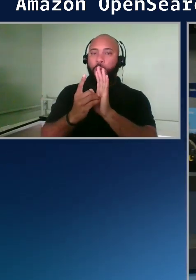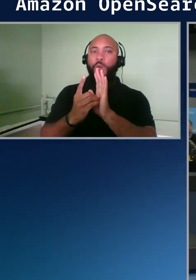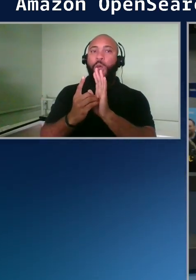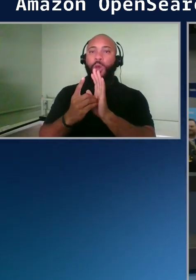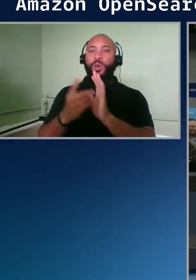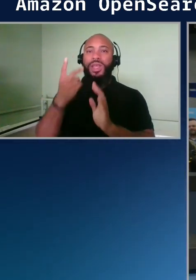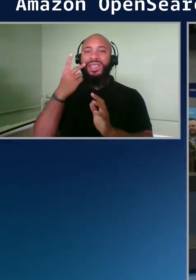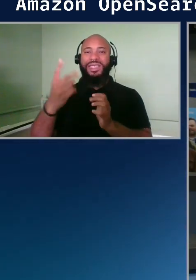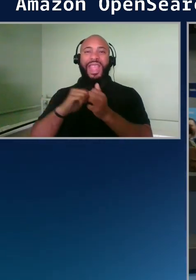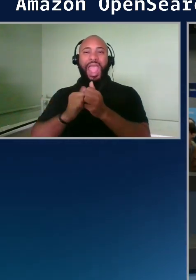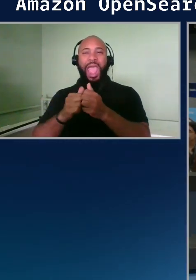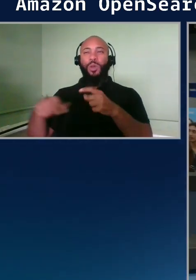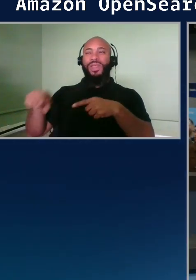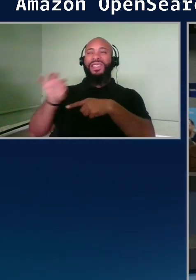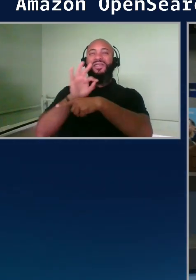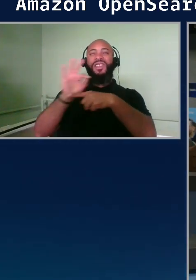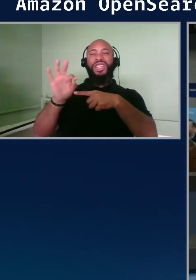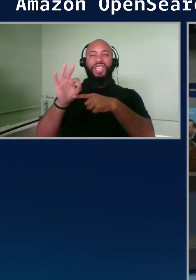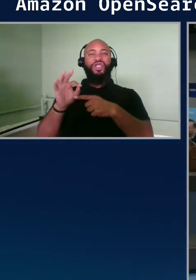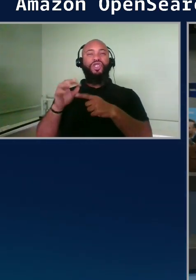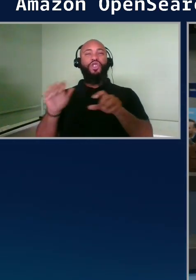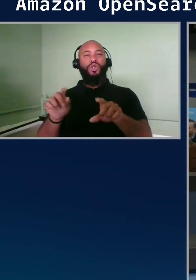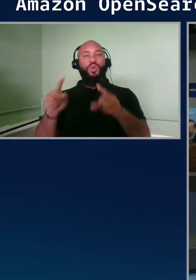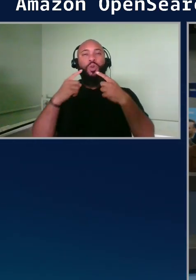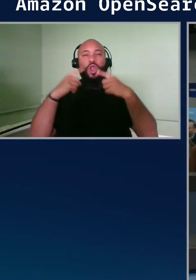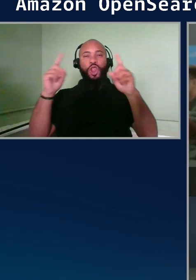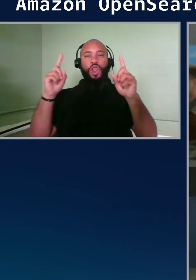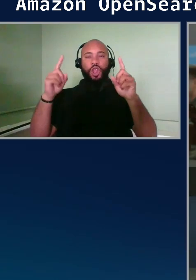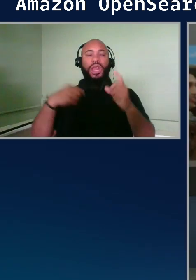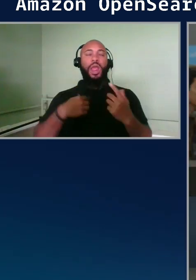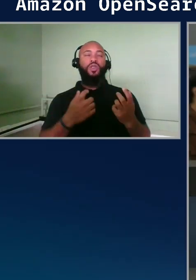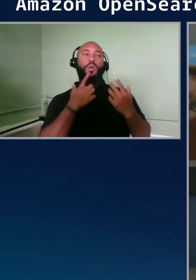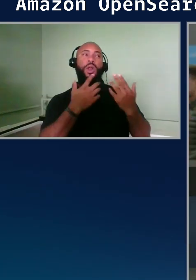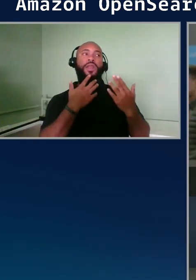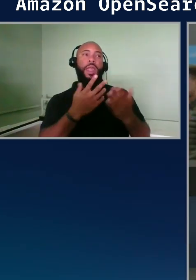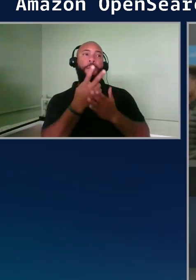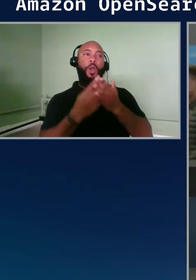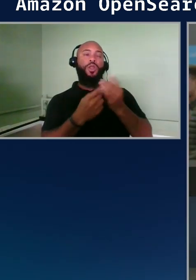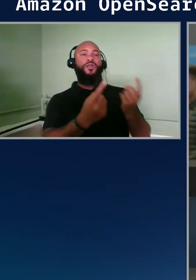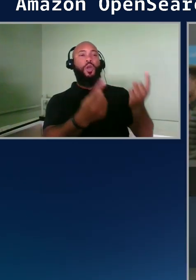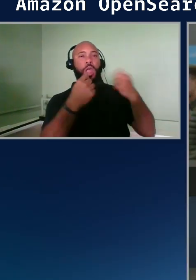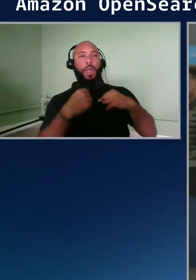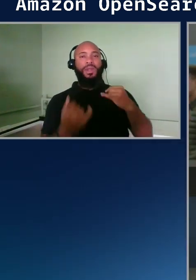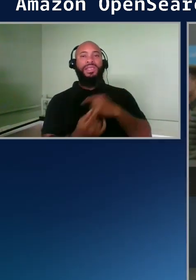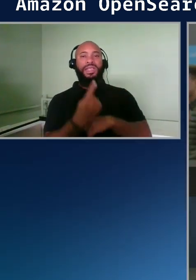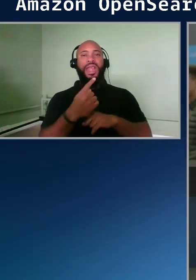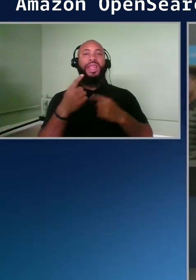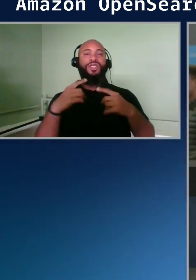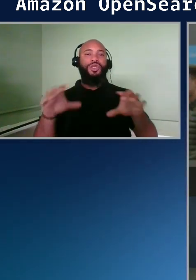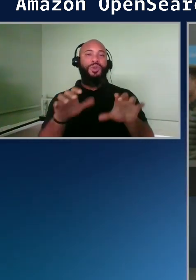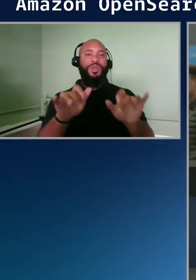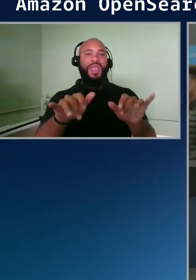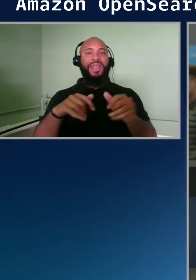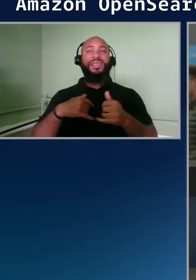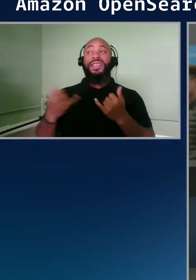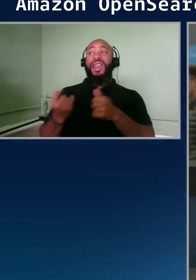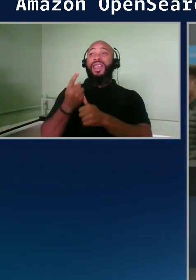these features into practice here. And so I just want to thank both of you for coming out to do that. So maybe the first thing we want to start with is